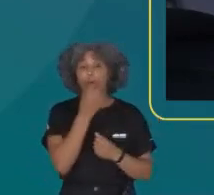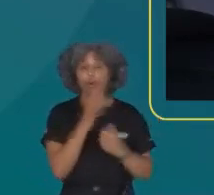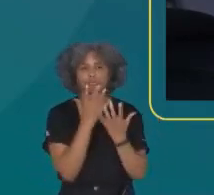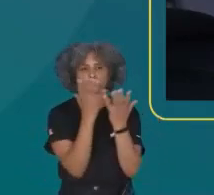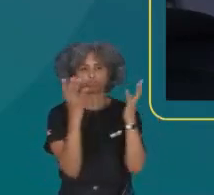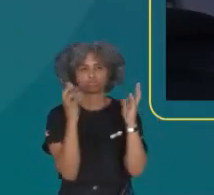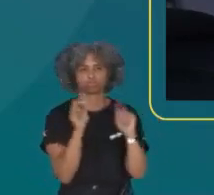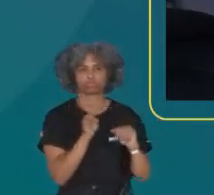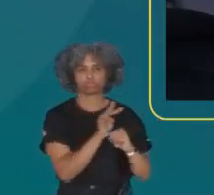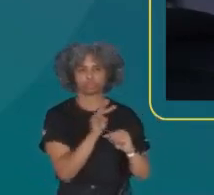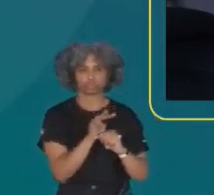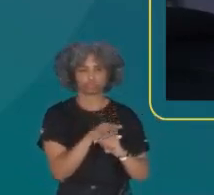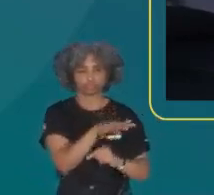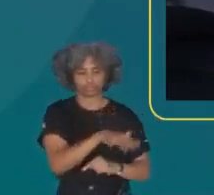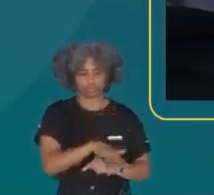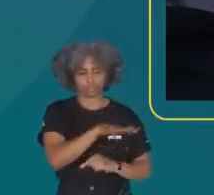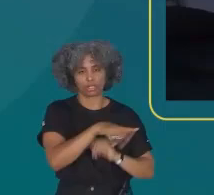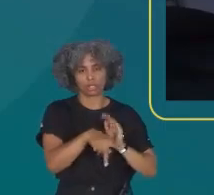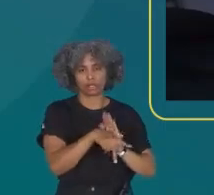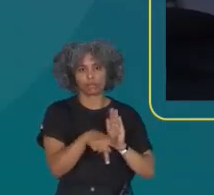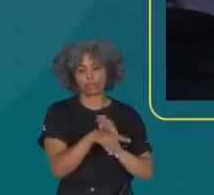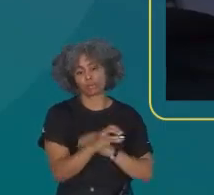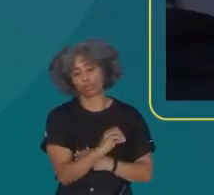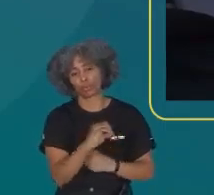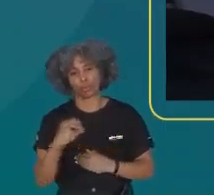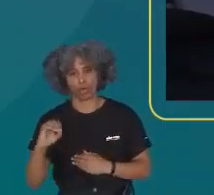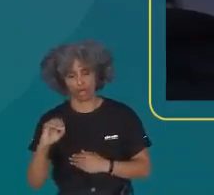island of Montreal, where we still have